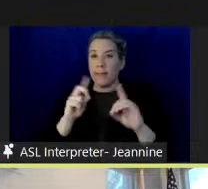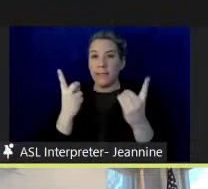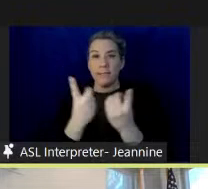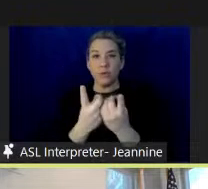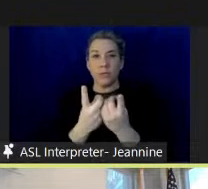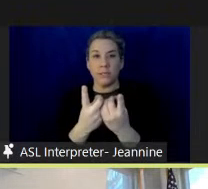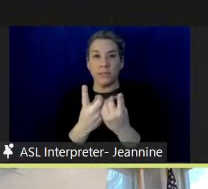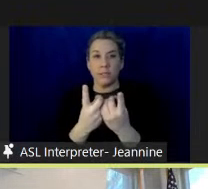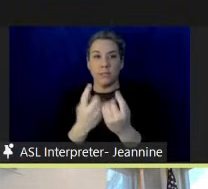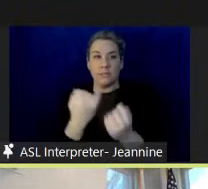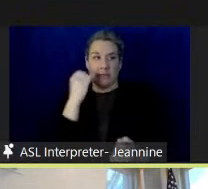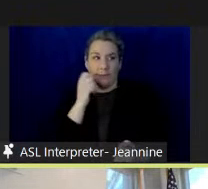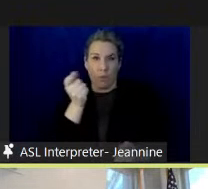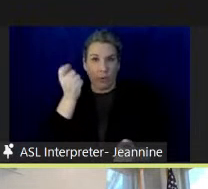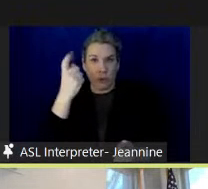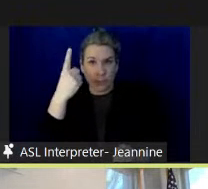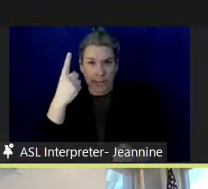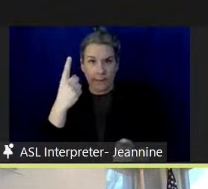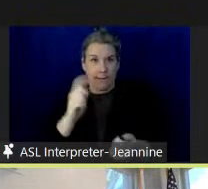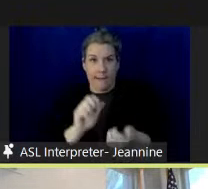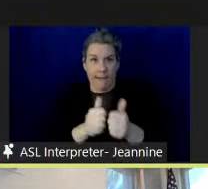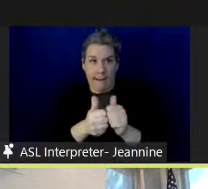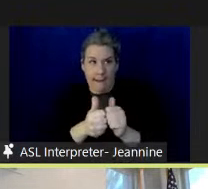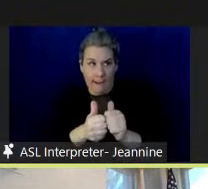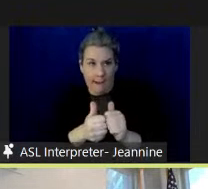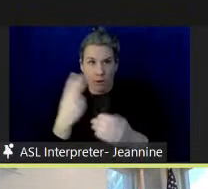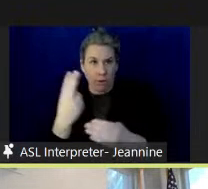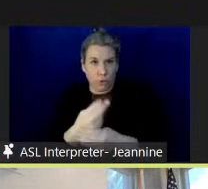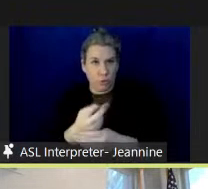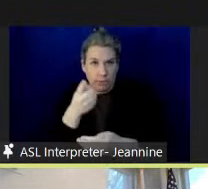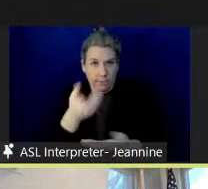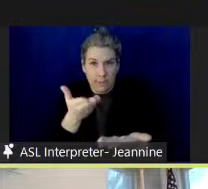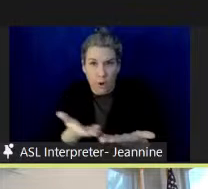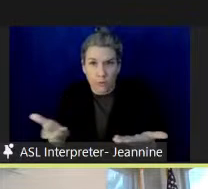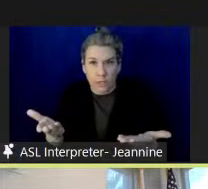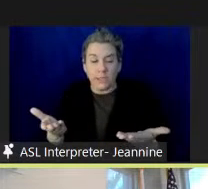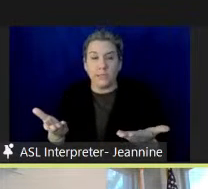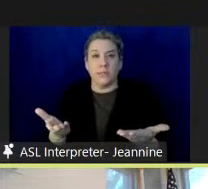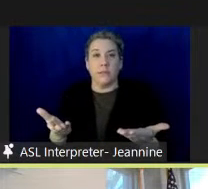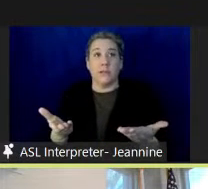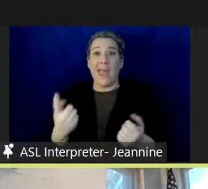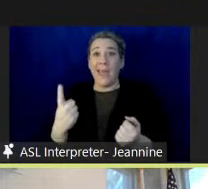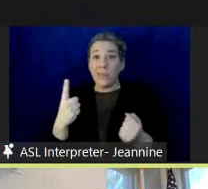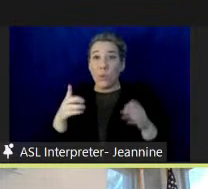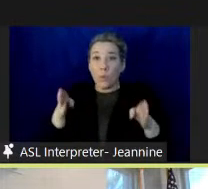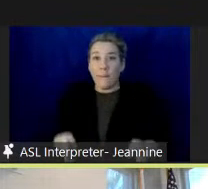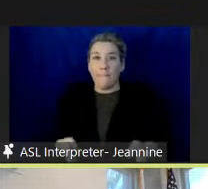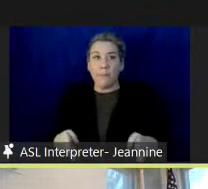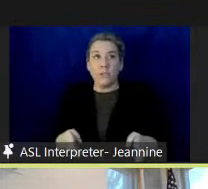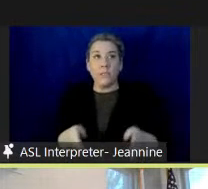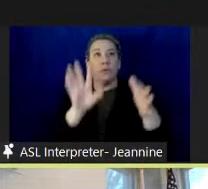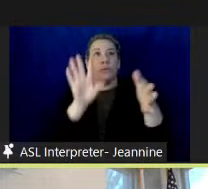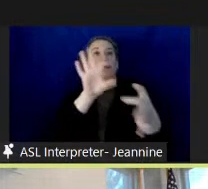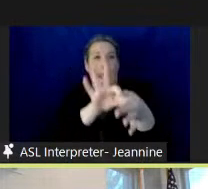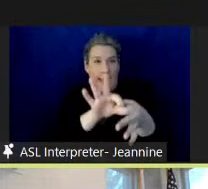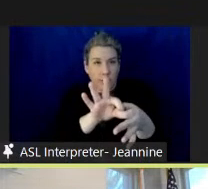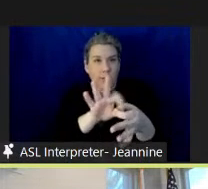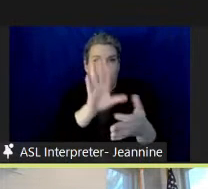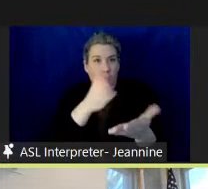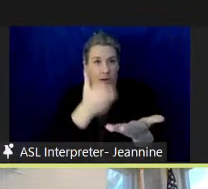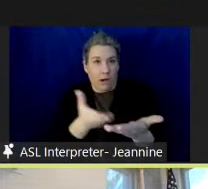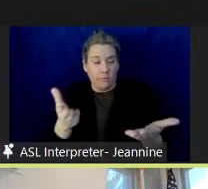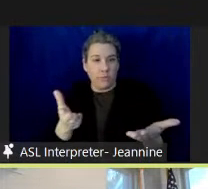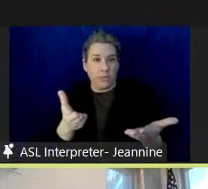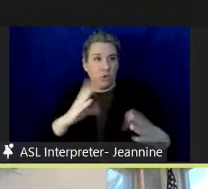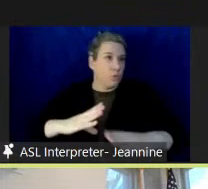if we don't understand how that object functions, and the one individual who put it on the door to prevent